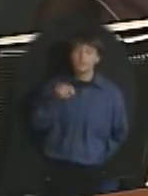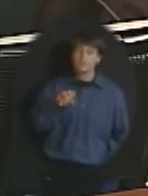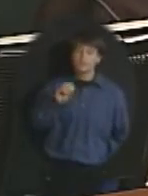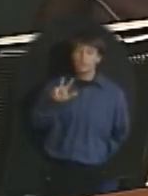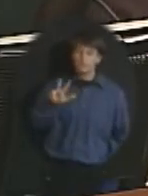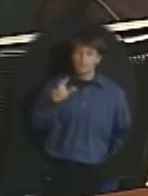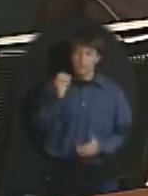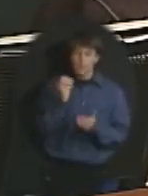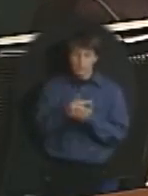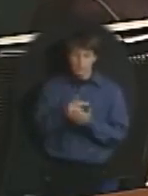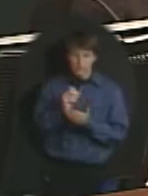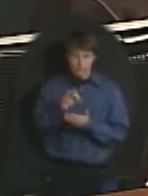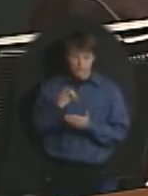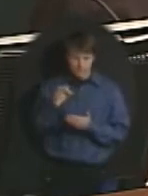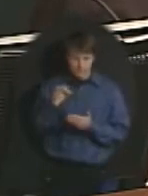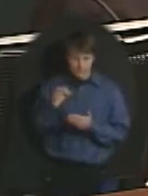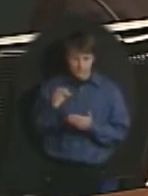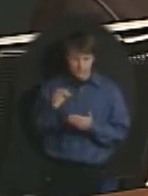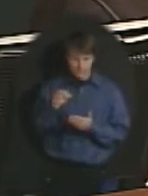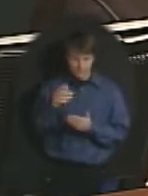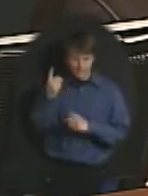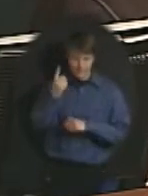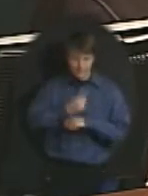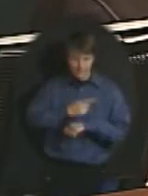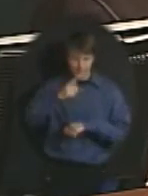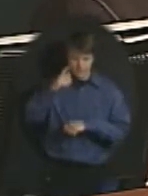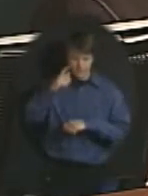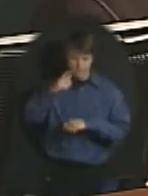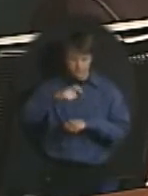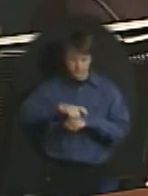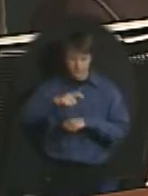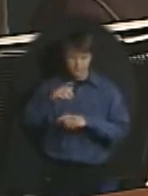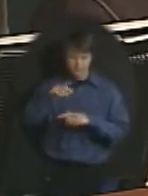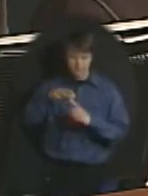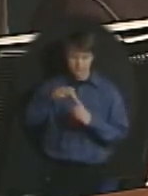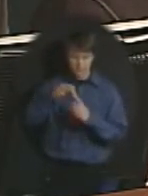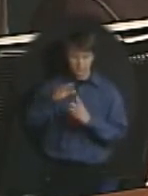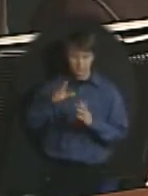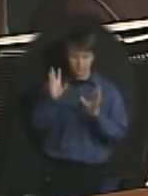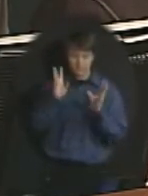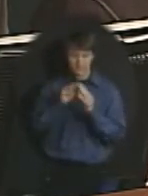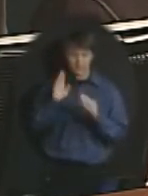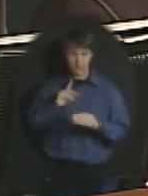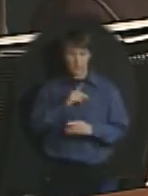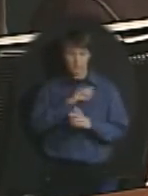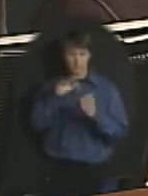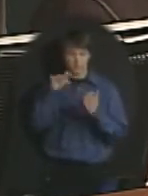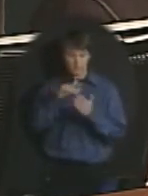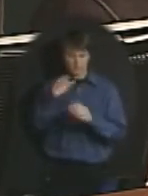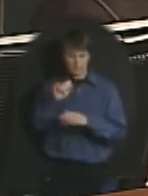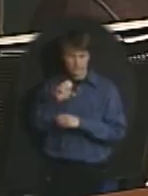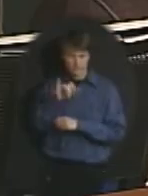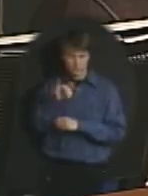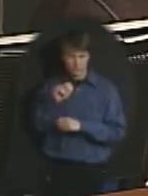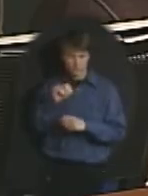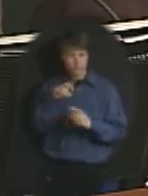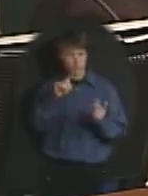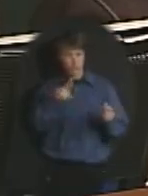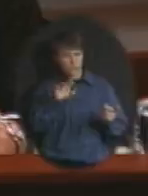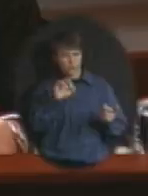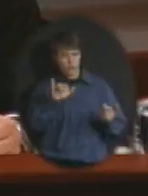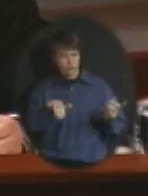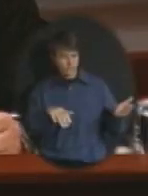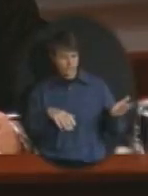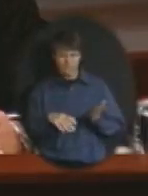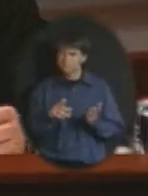7.03, approval of a date and time for a special meeting board study session. Dr. Berry, would you like to say a few words about that study session?